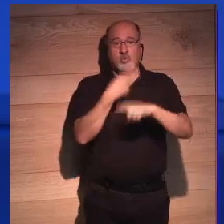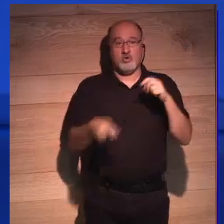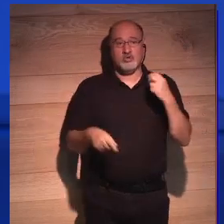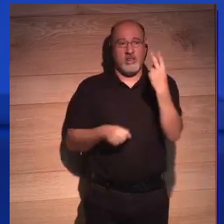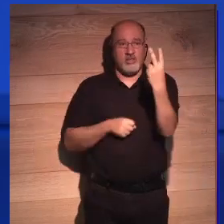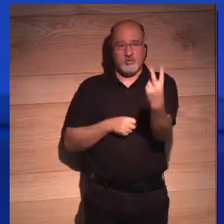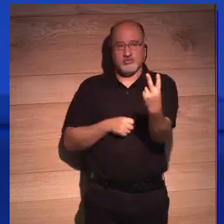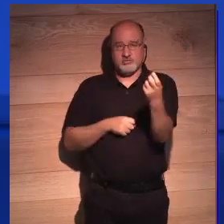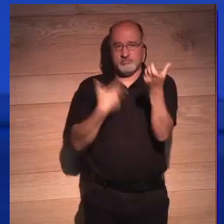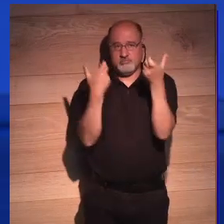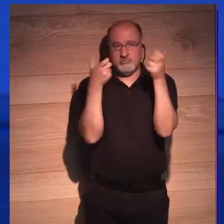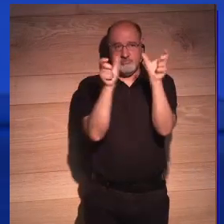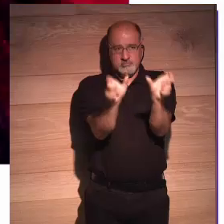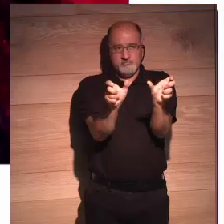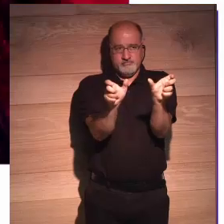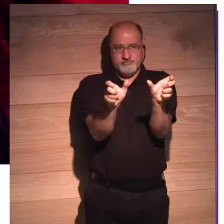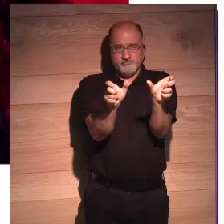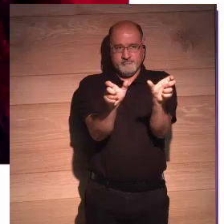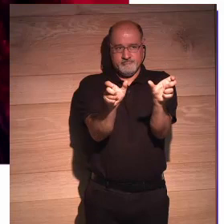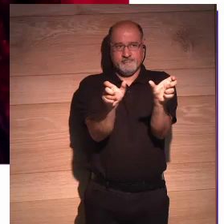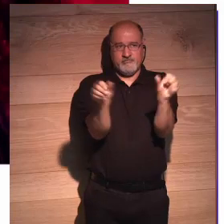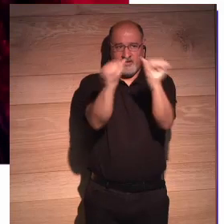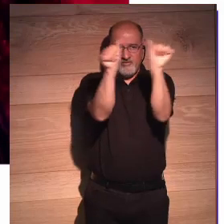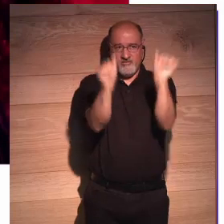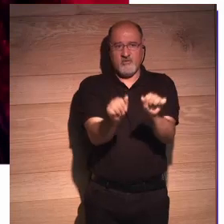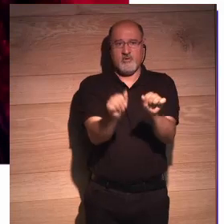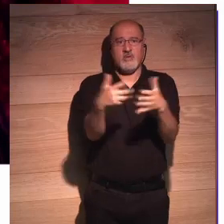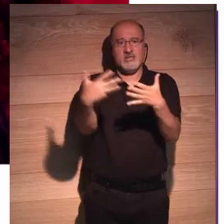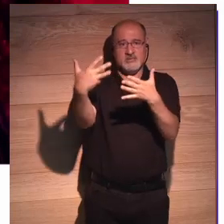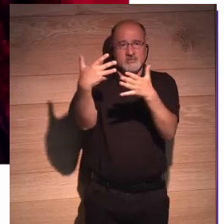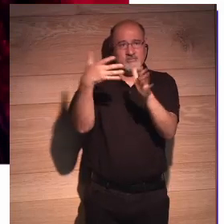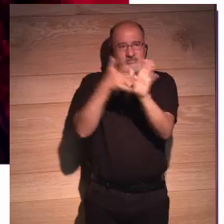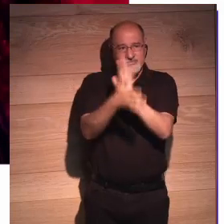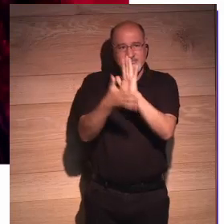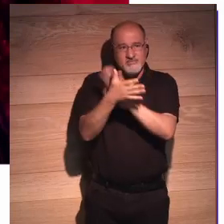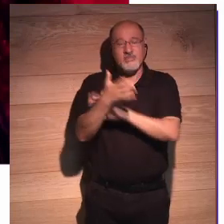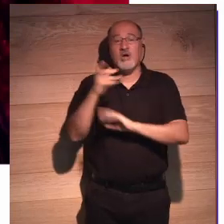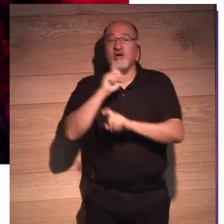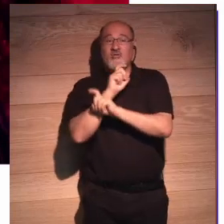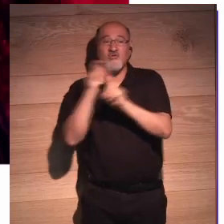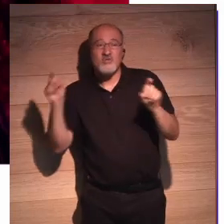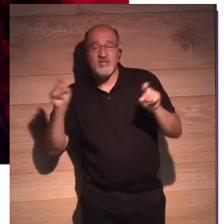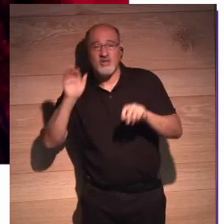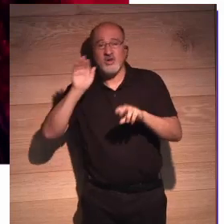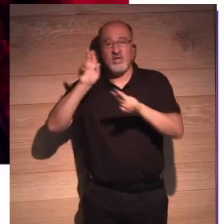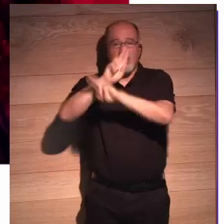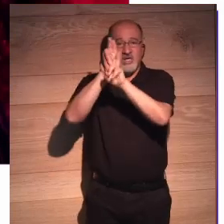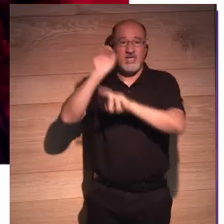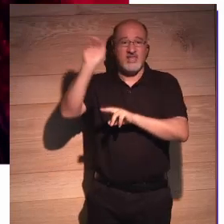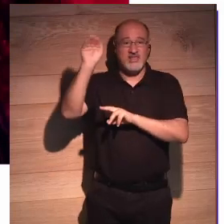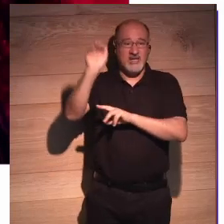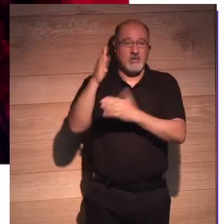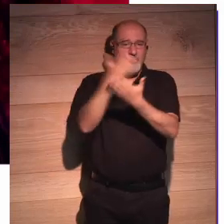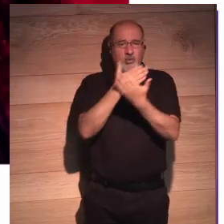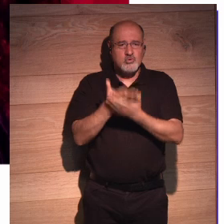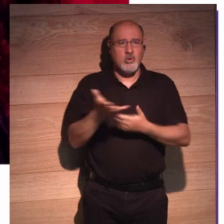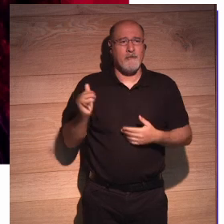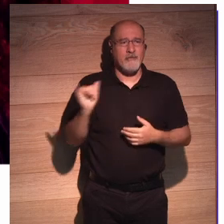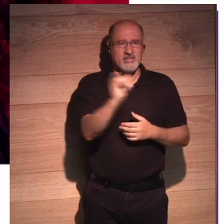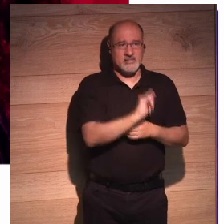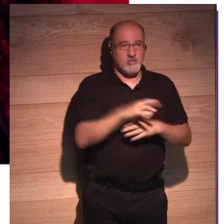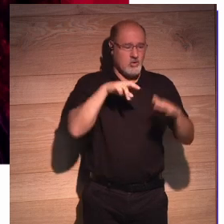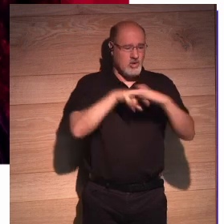International Society for Presence Research. They have a fantastic set of resources which I'd recommend breaking down what